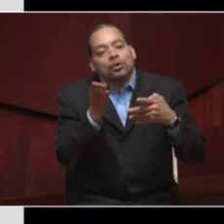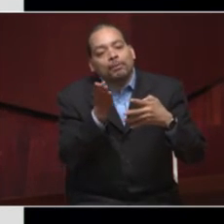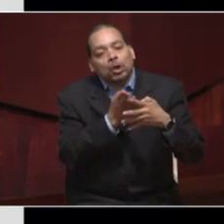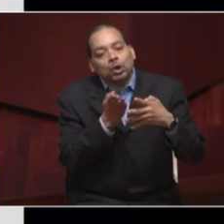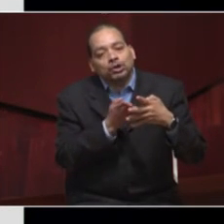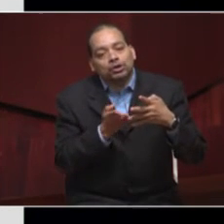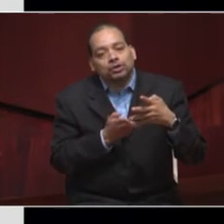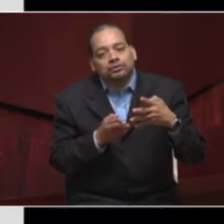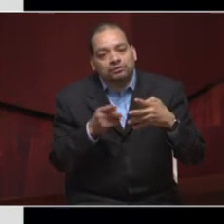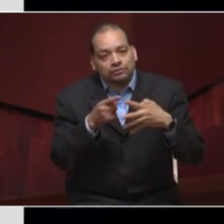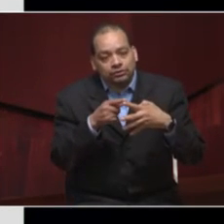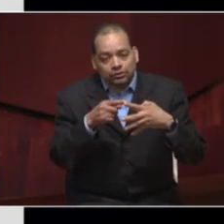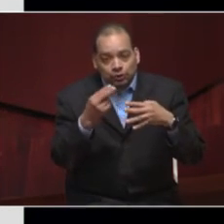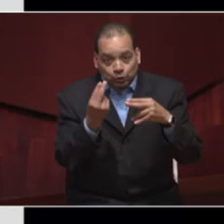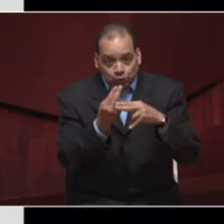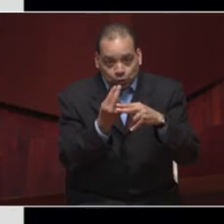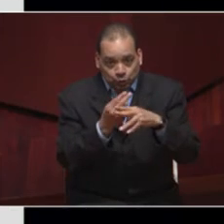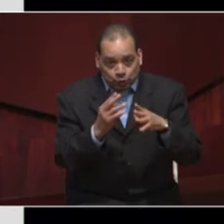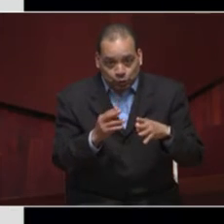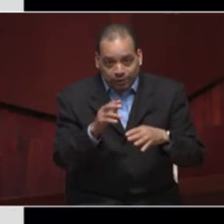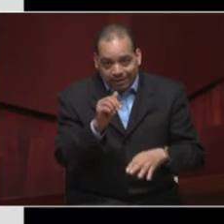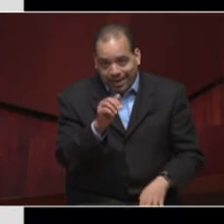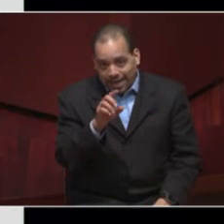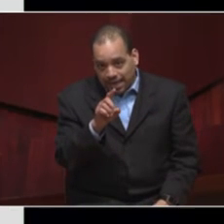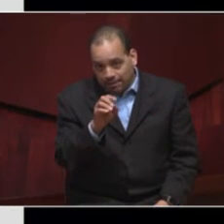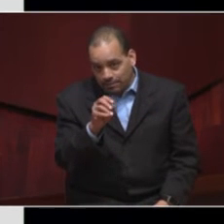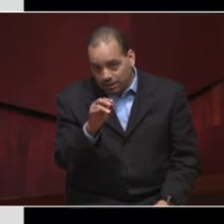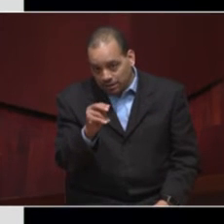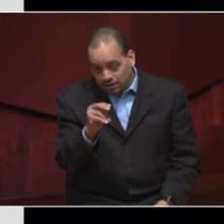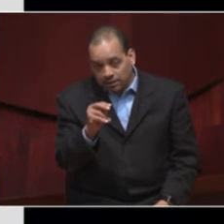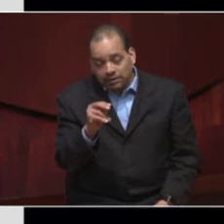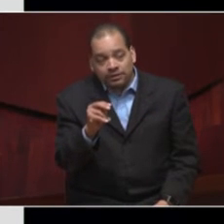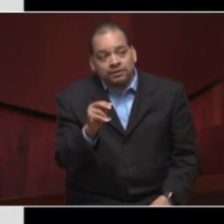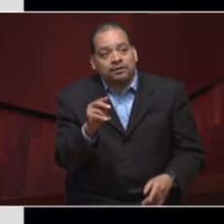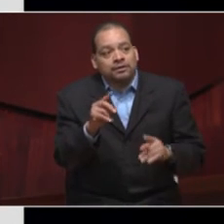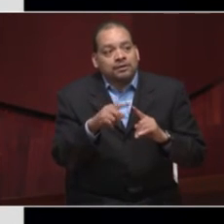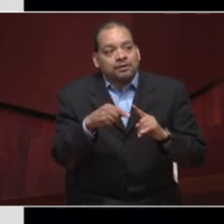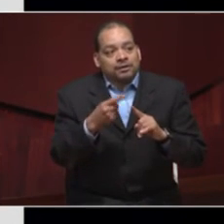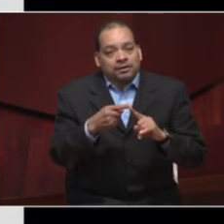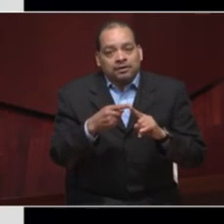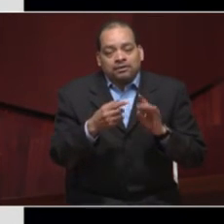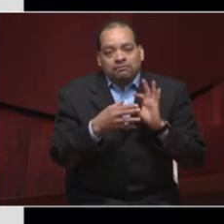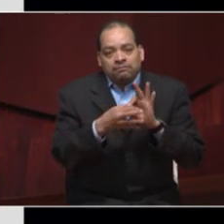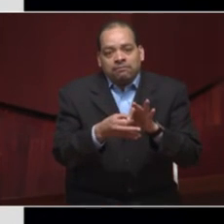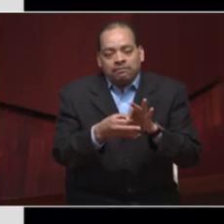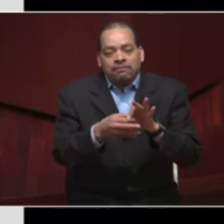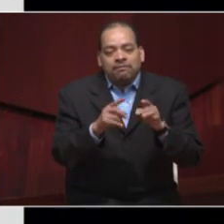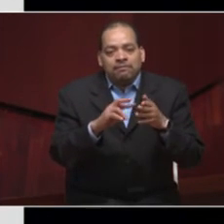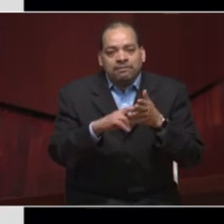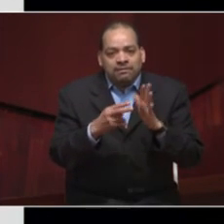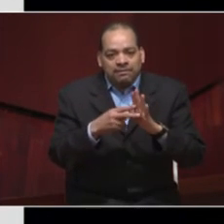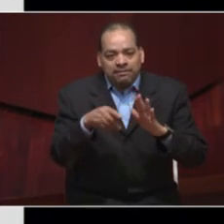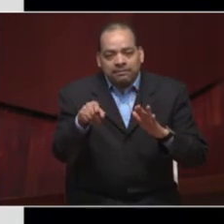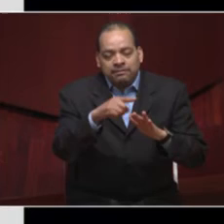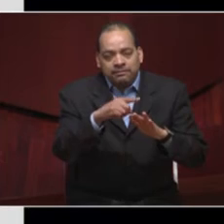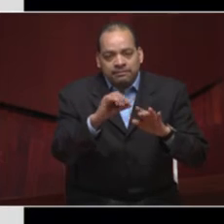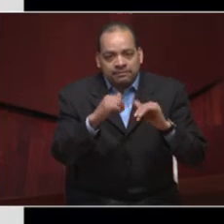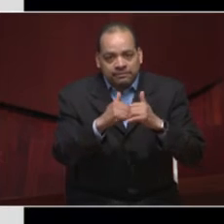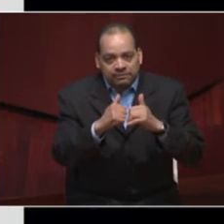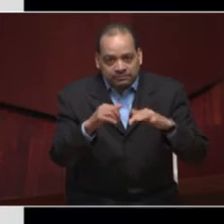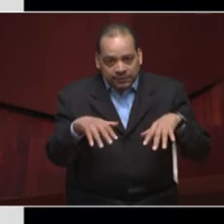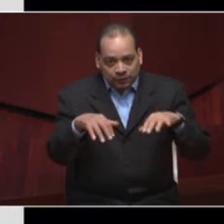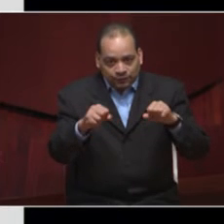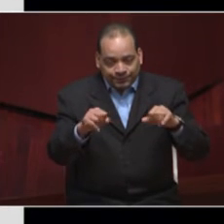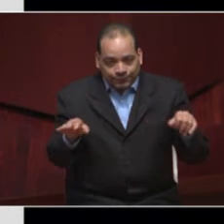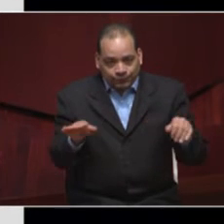one being user administration, which upon deployment, agencies take over full responsibility for